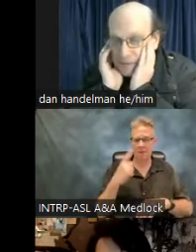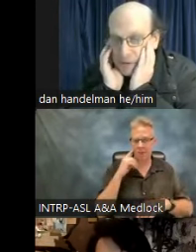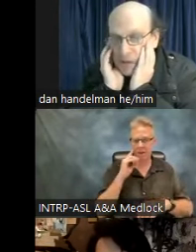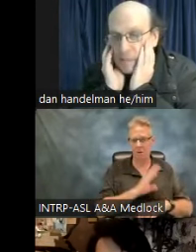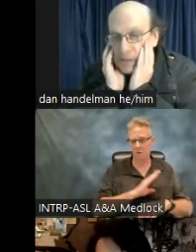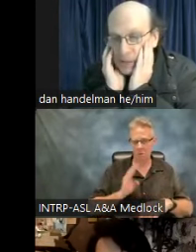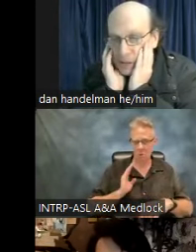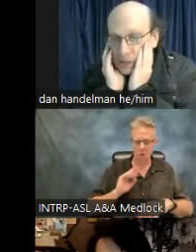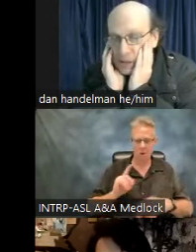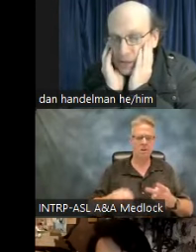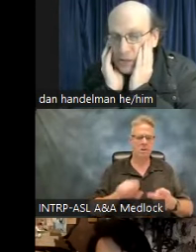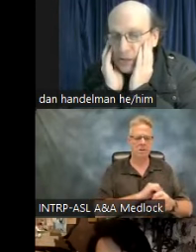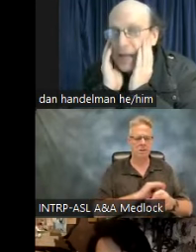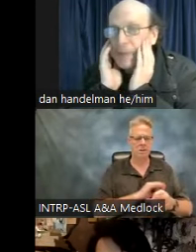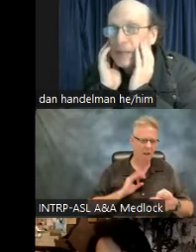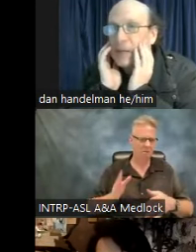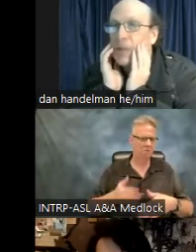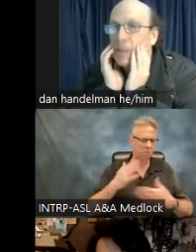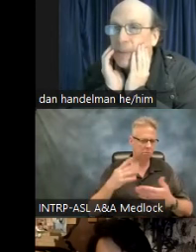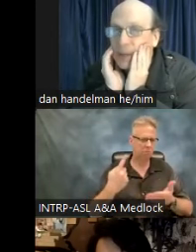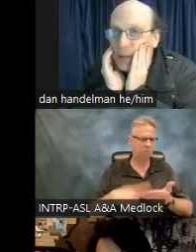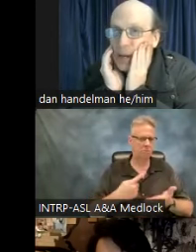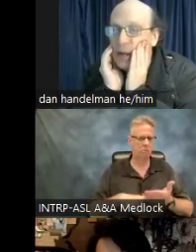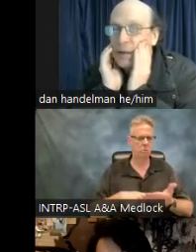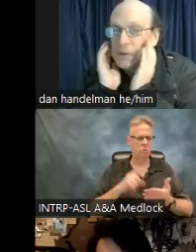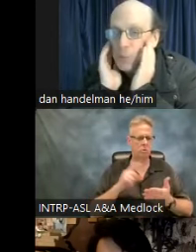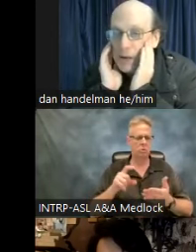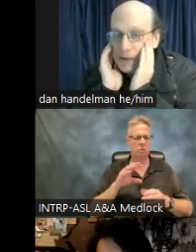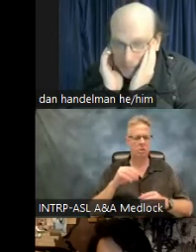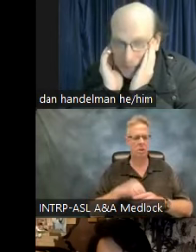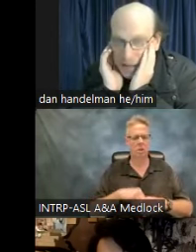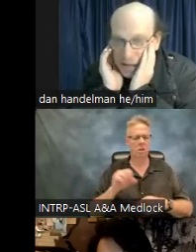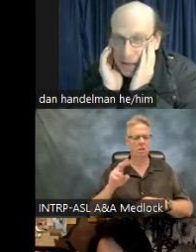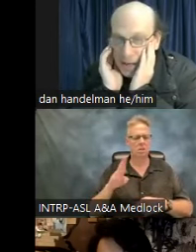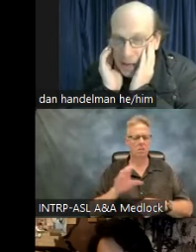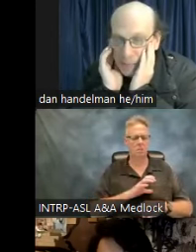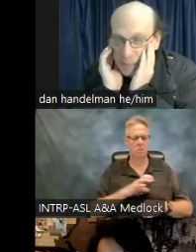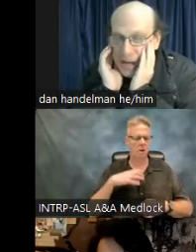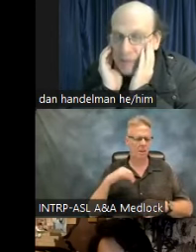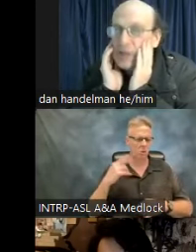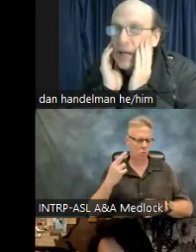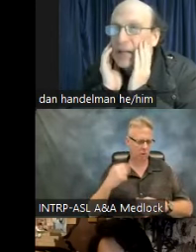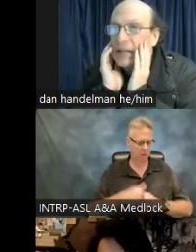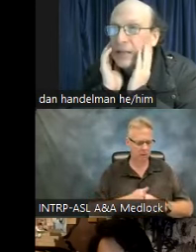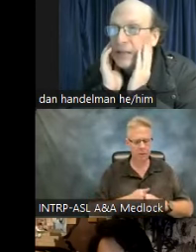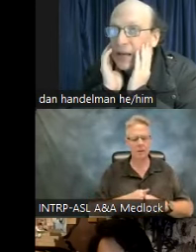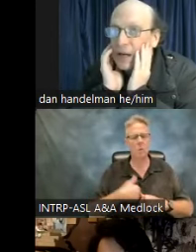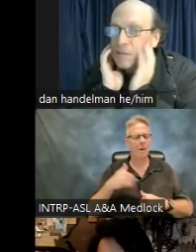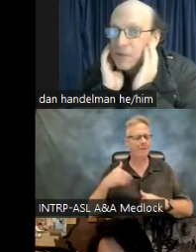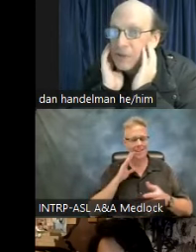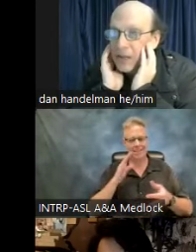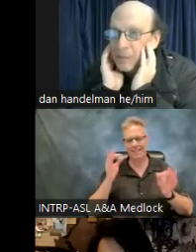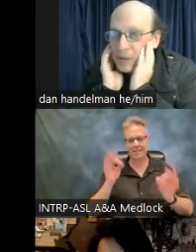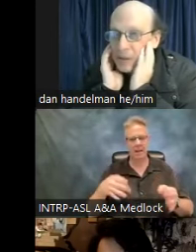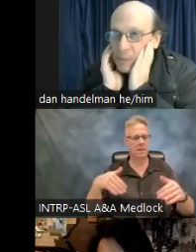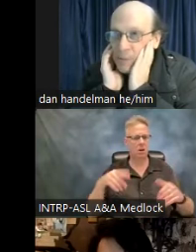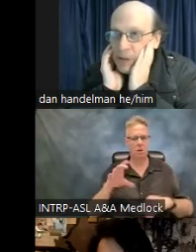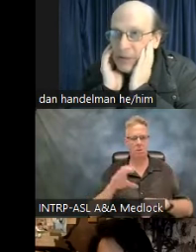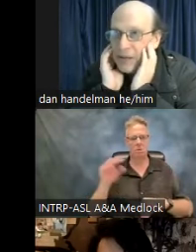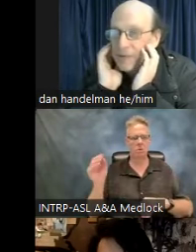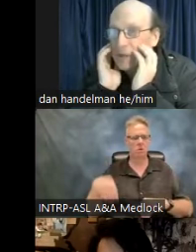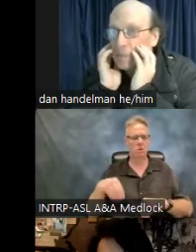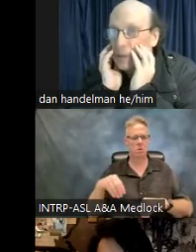and staff composition discussion should happen in the same subcommittee, and here's why. We haven't decided yet 100%